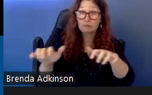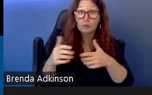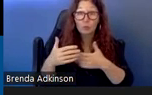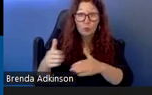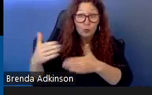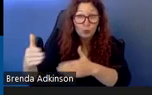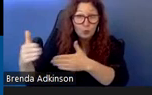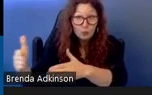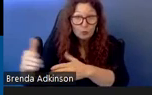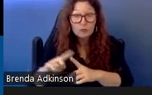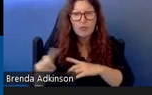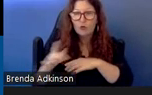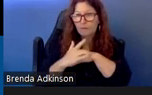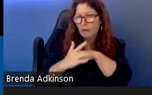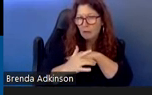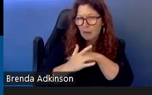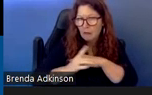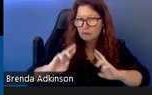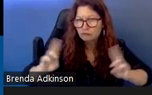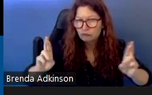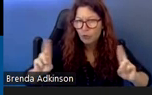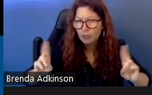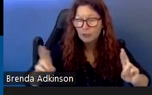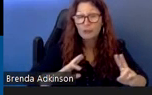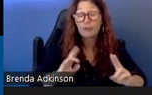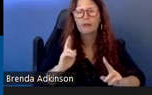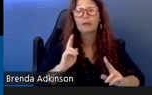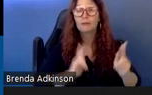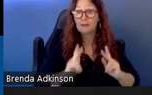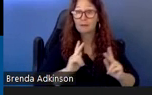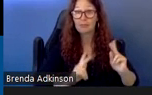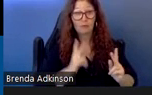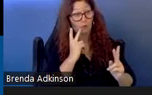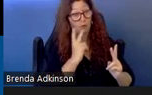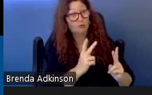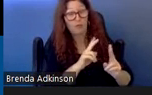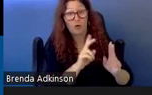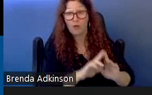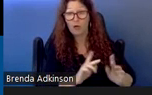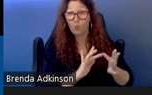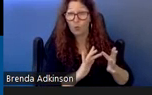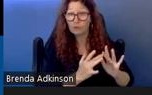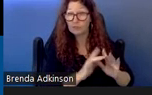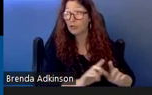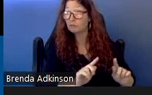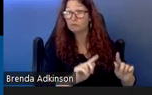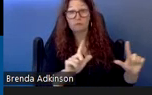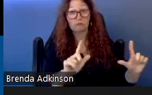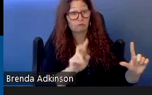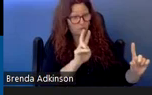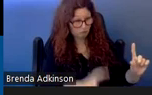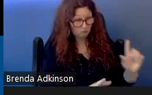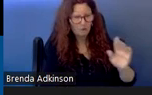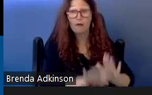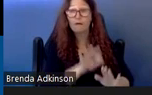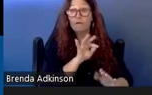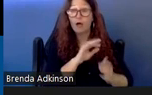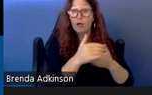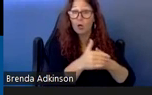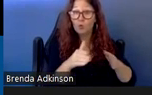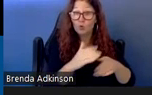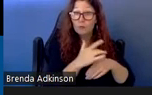individuals can go to this website, find an available room and they can